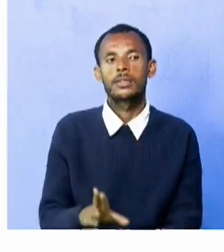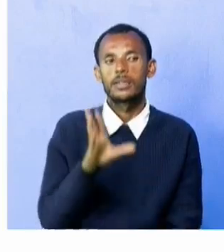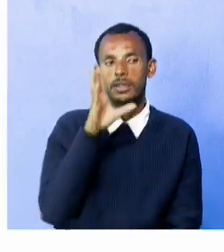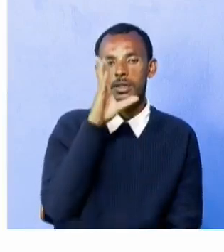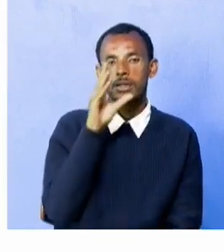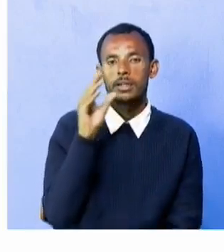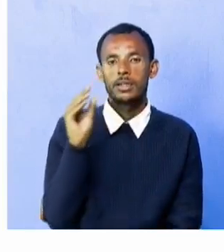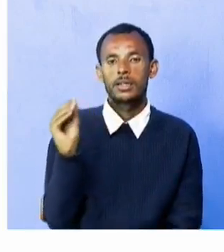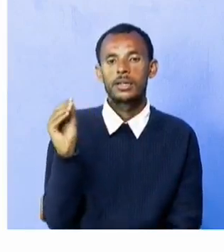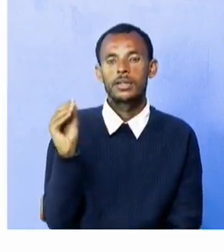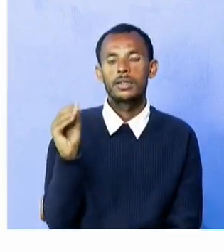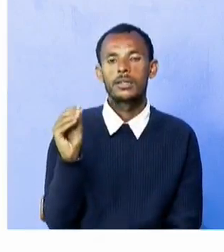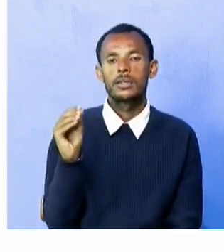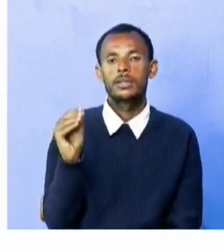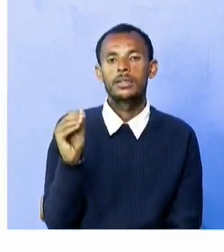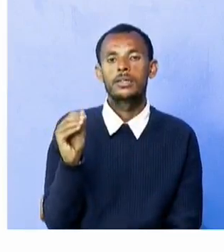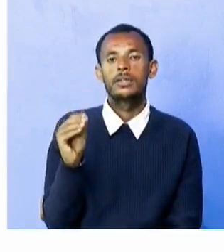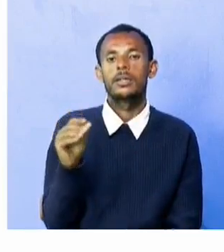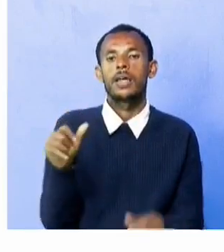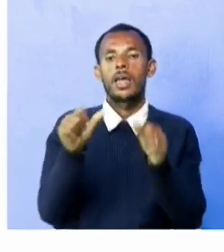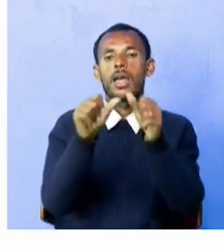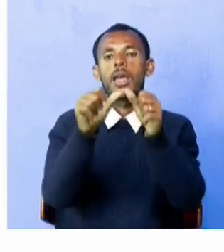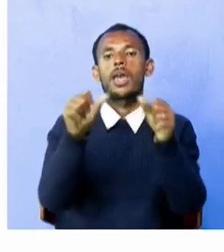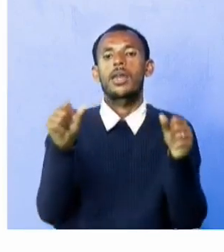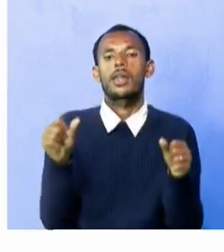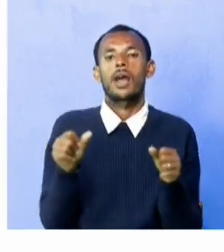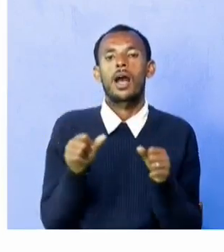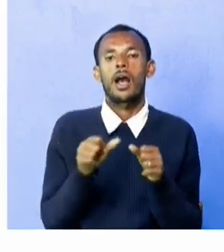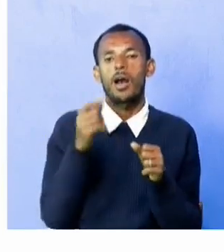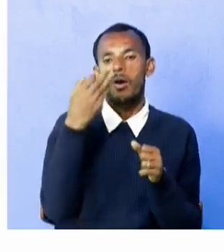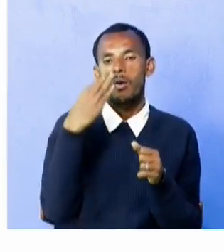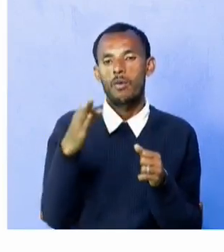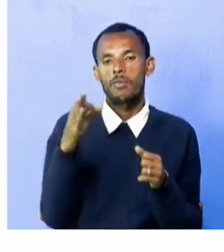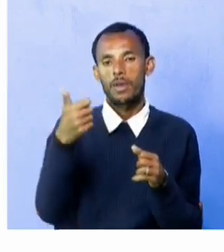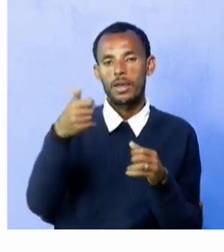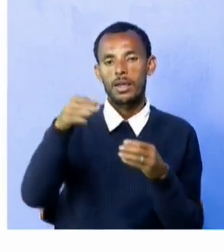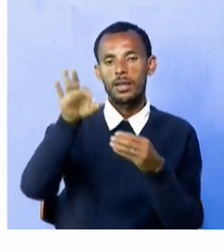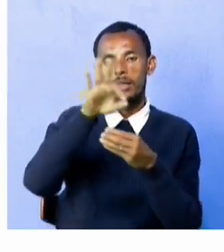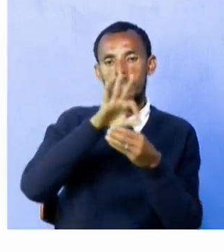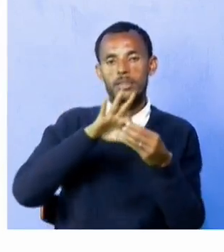and area of a circle.